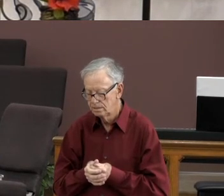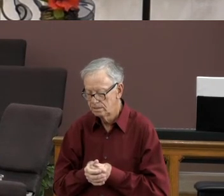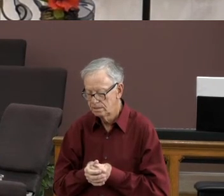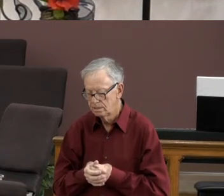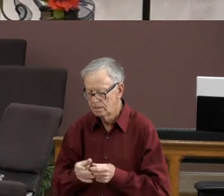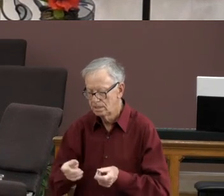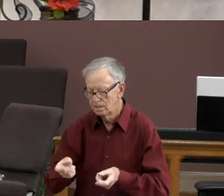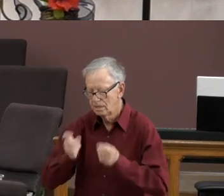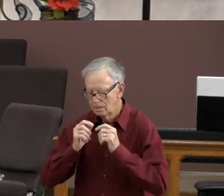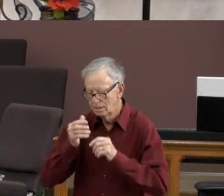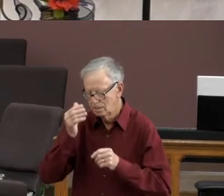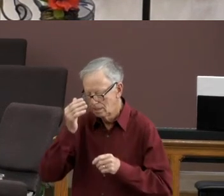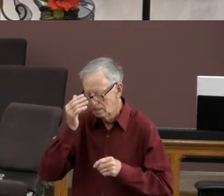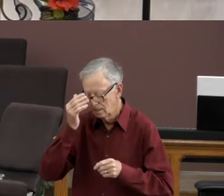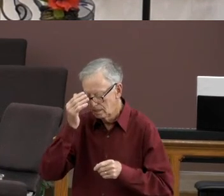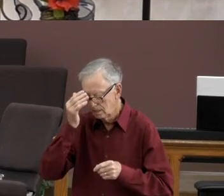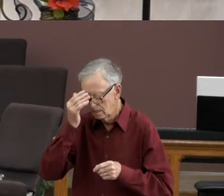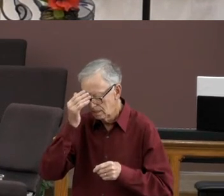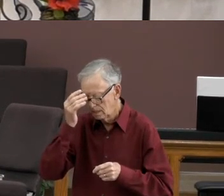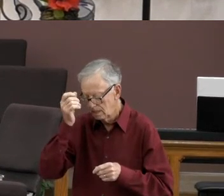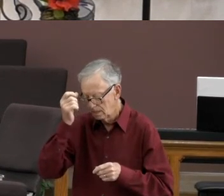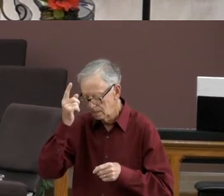Give us the assurance